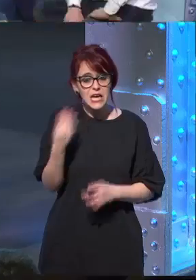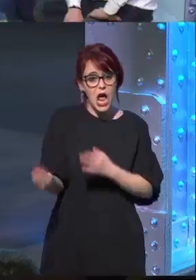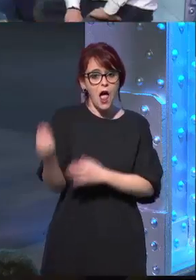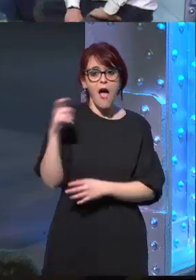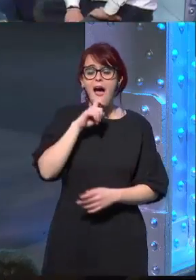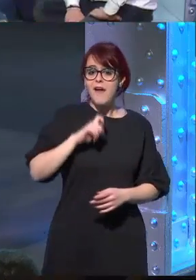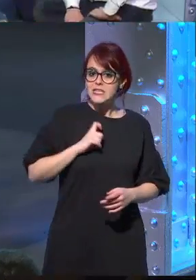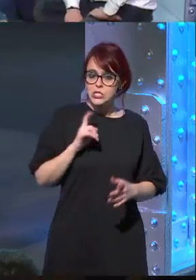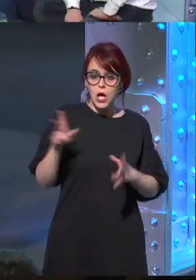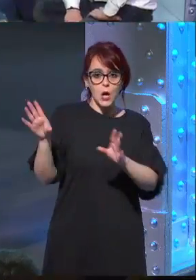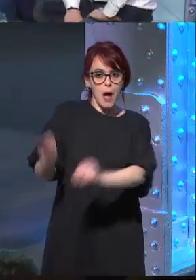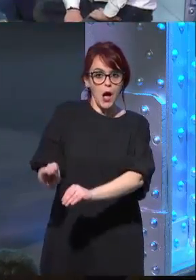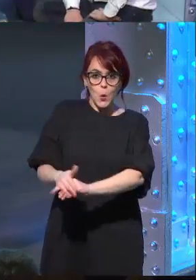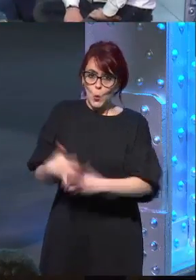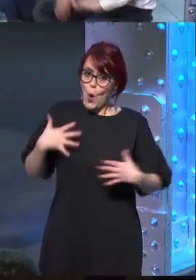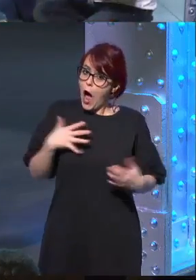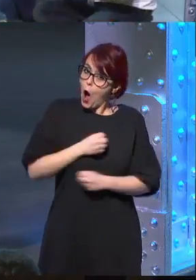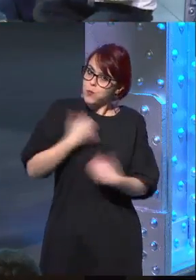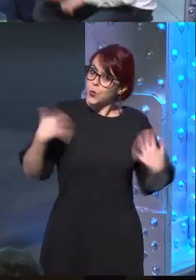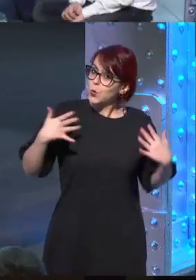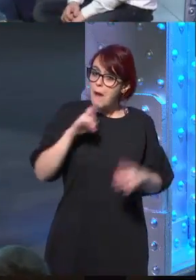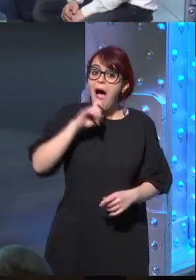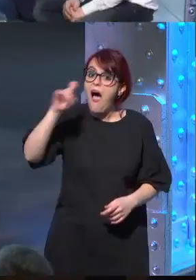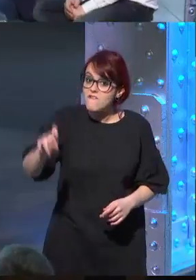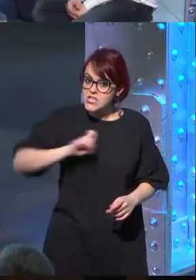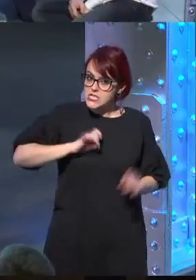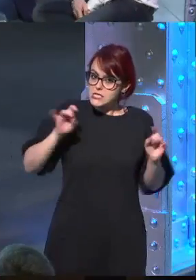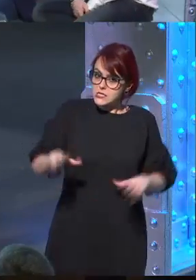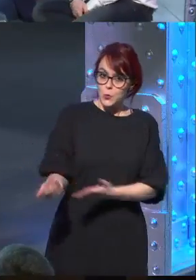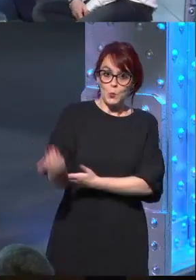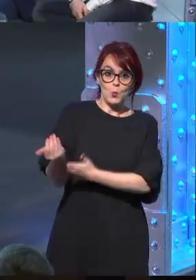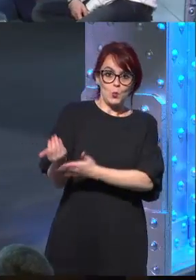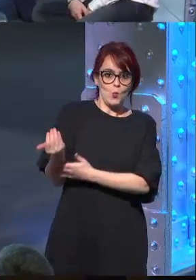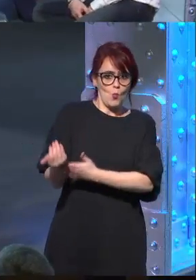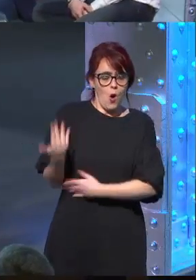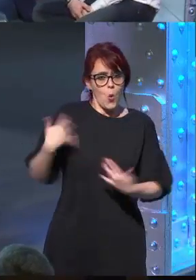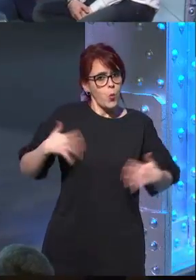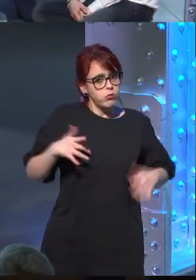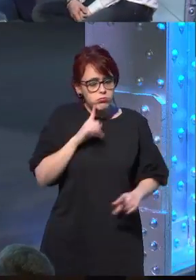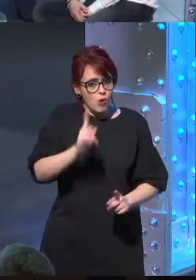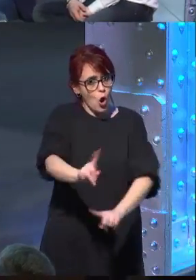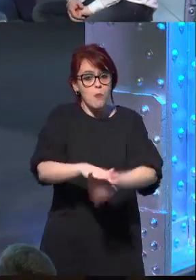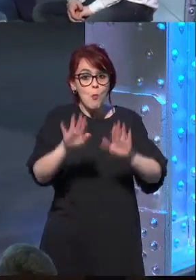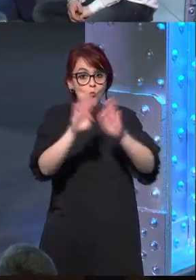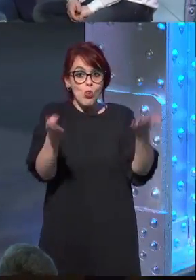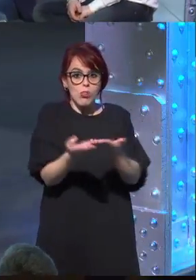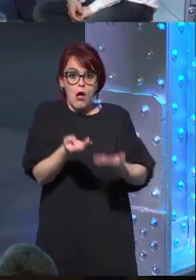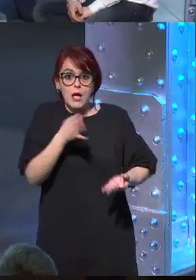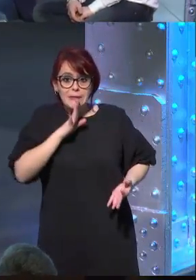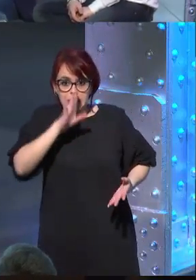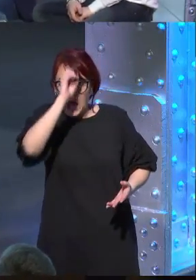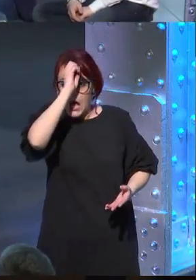somebody took it from you? That I would be worried, and I would be curious to know who is it.